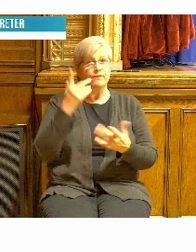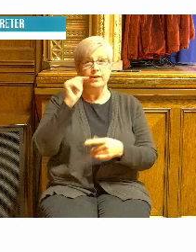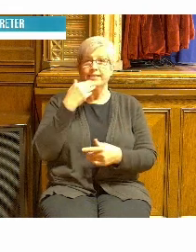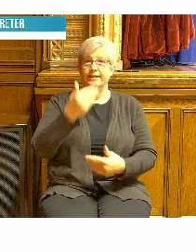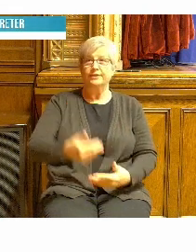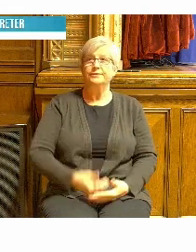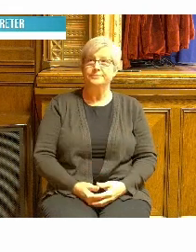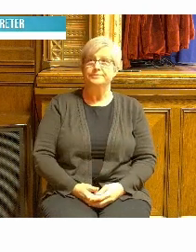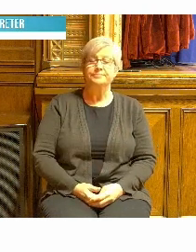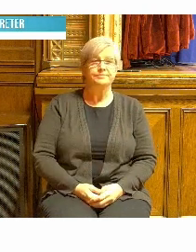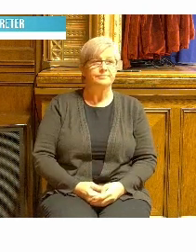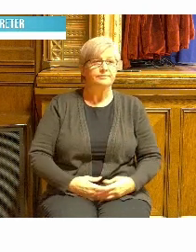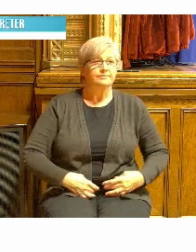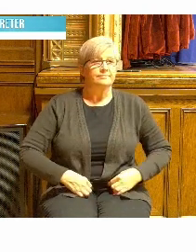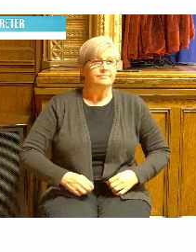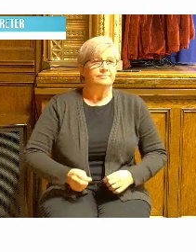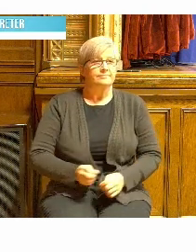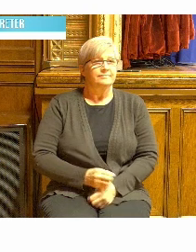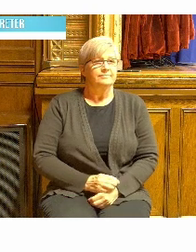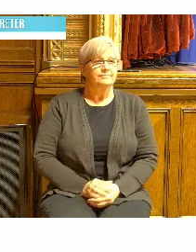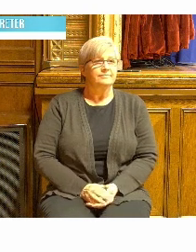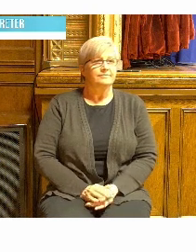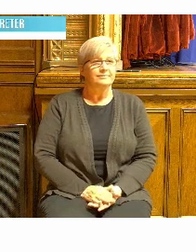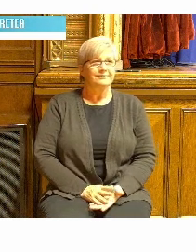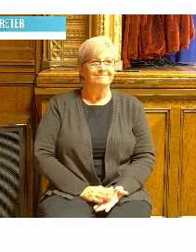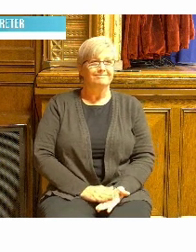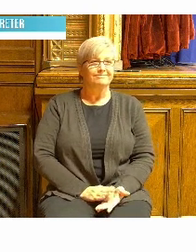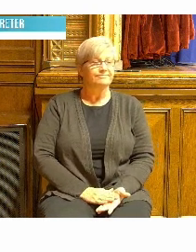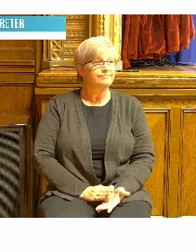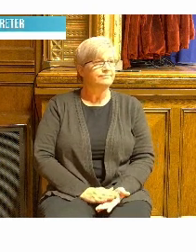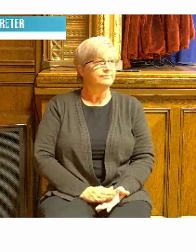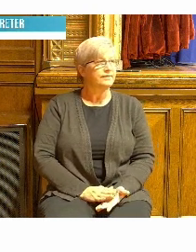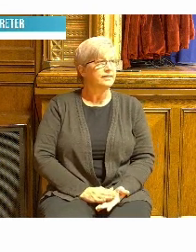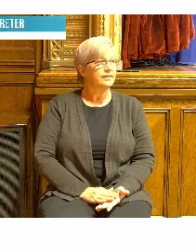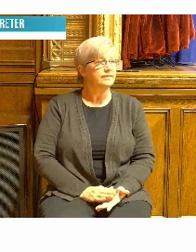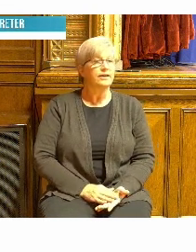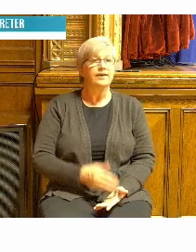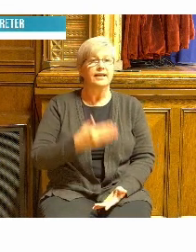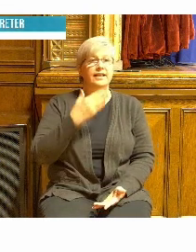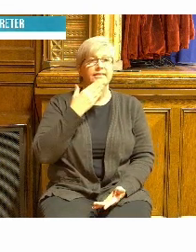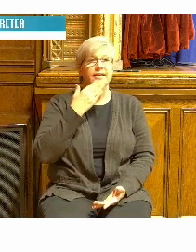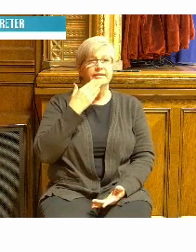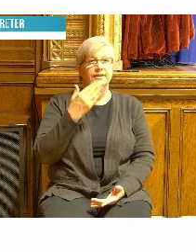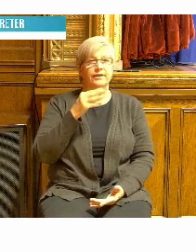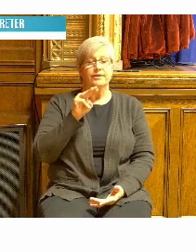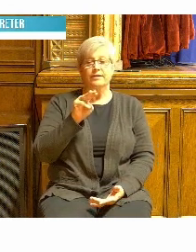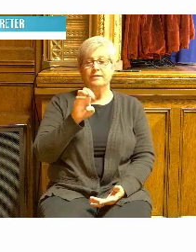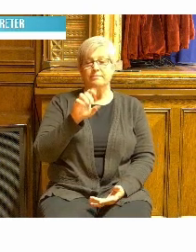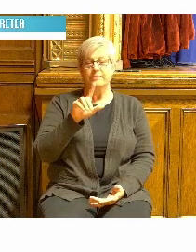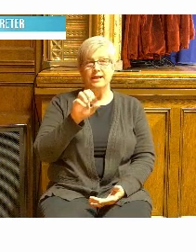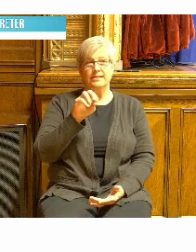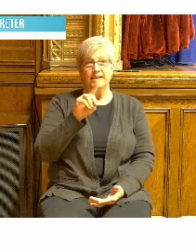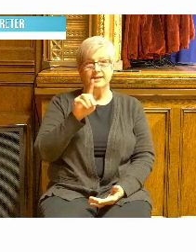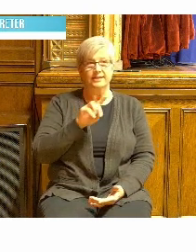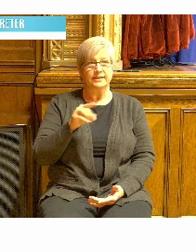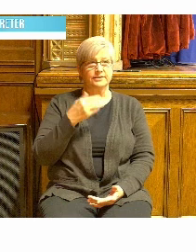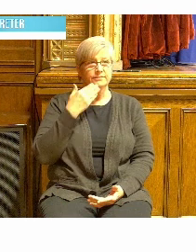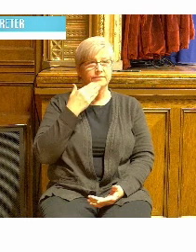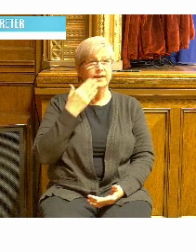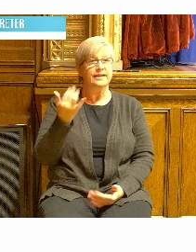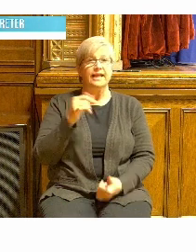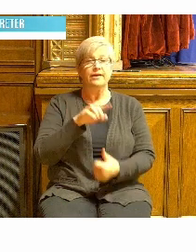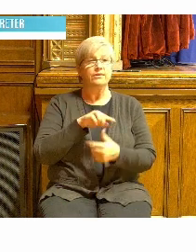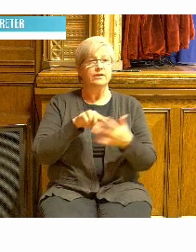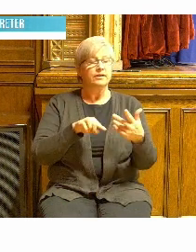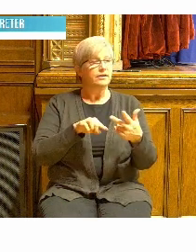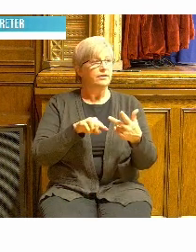you. Thank you. Thank you. President Melendez, we are grateful for you. Next, I want to make